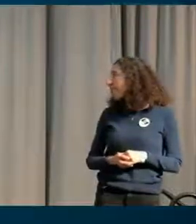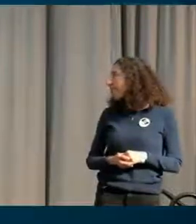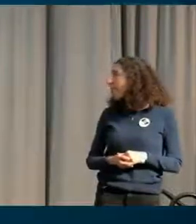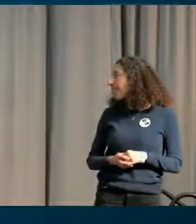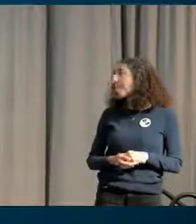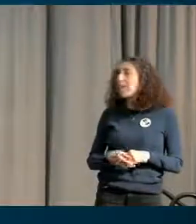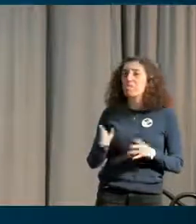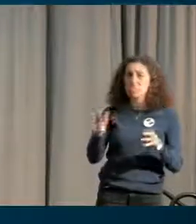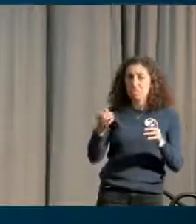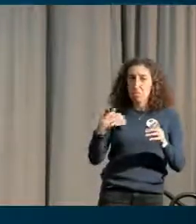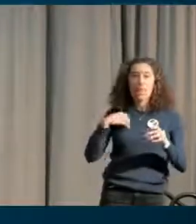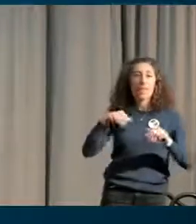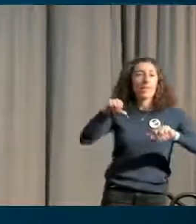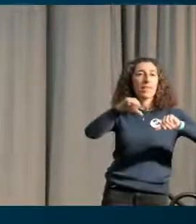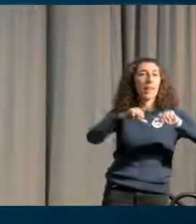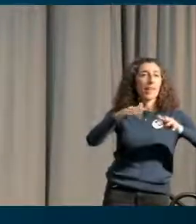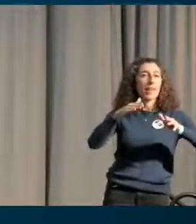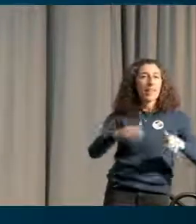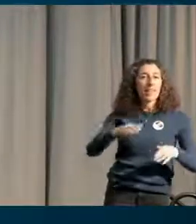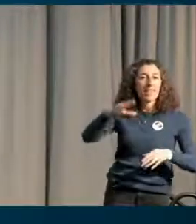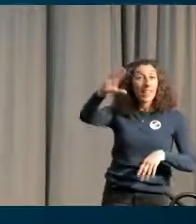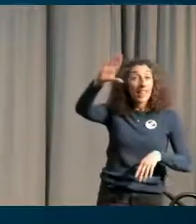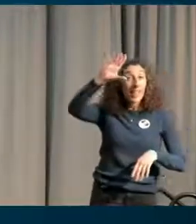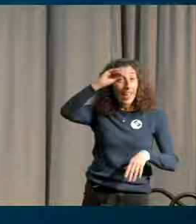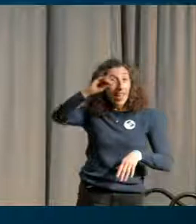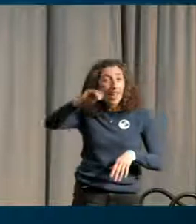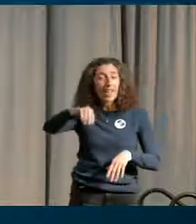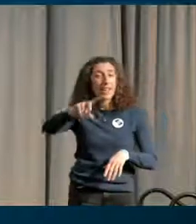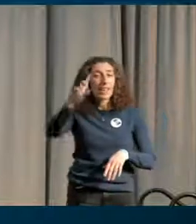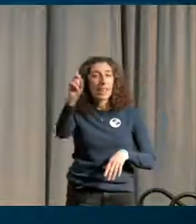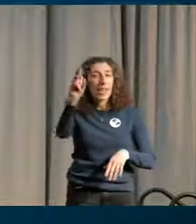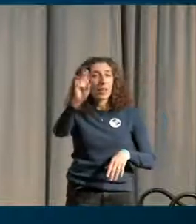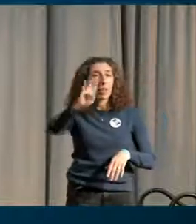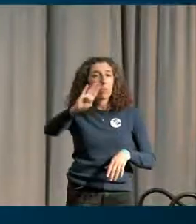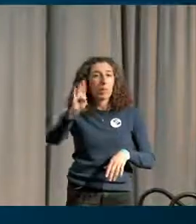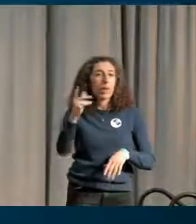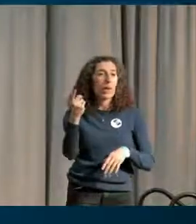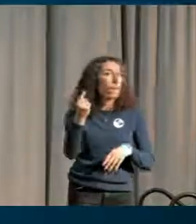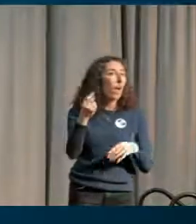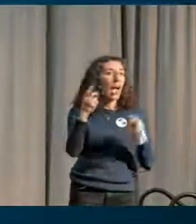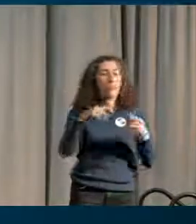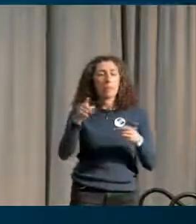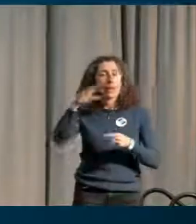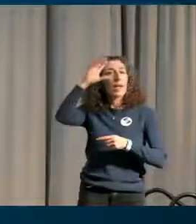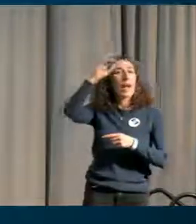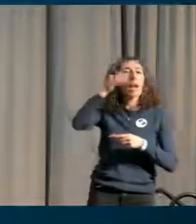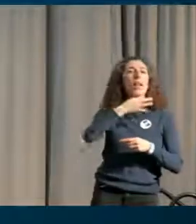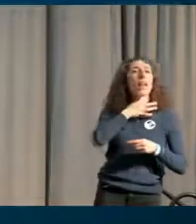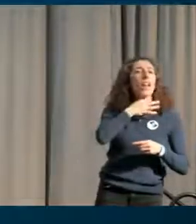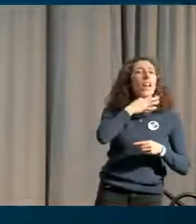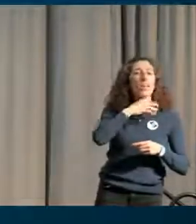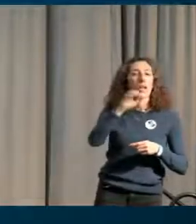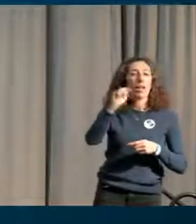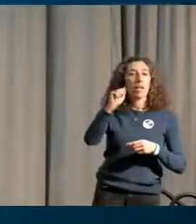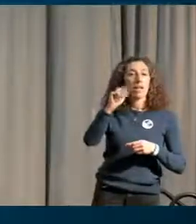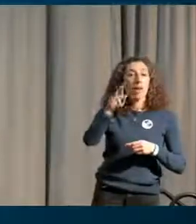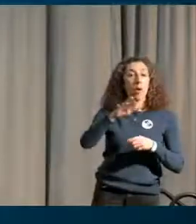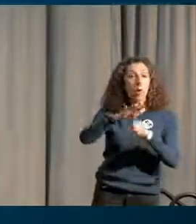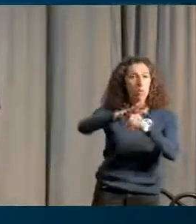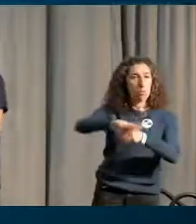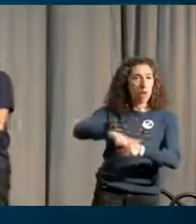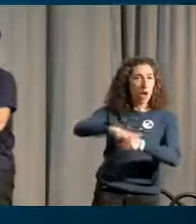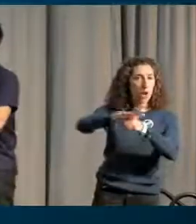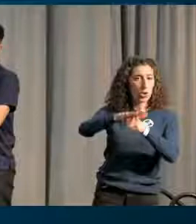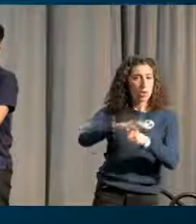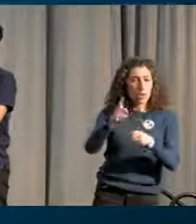Daniel Bernoulli, and he had a really cool idea about air pressure, okay? And his idea